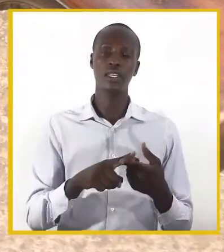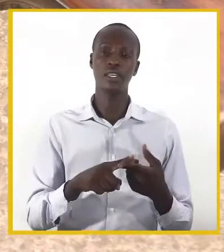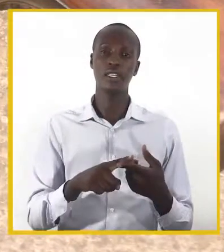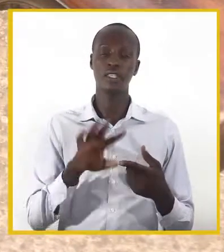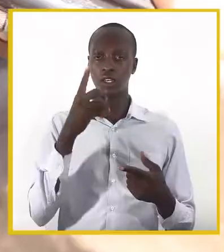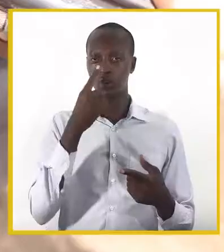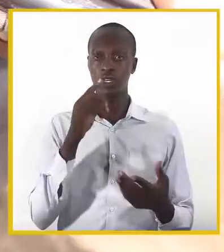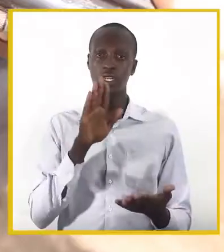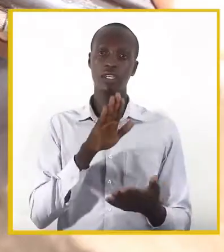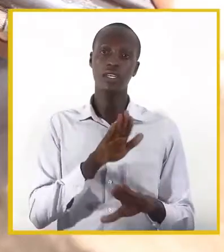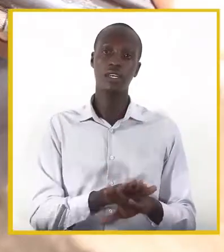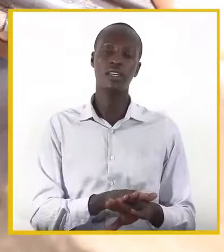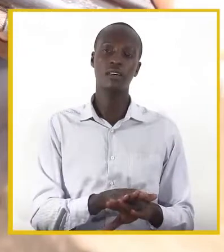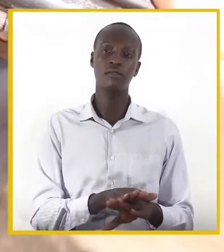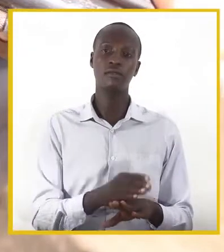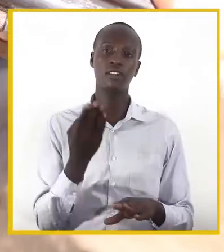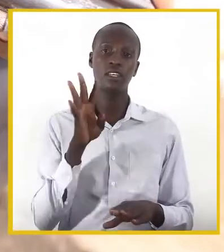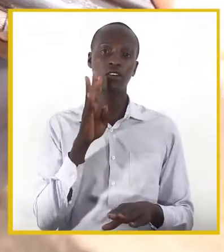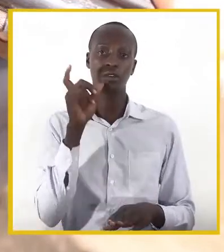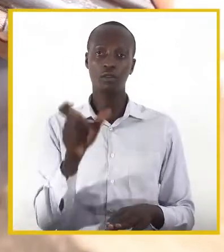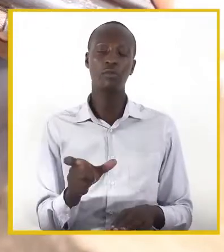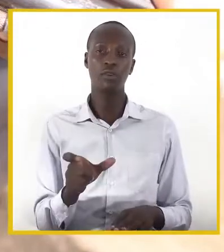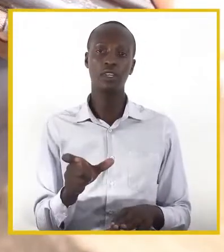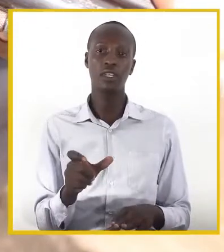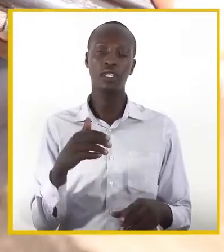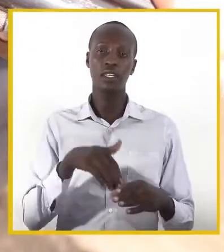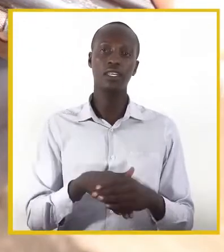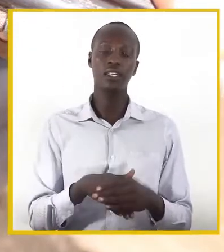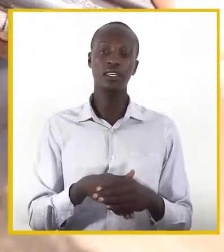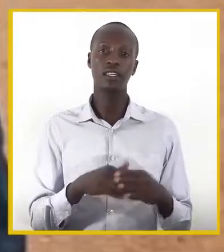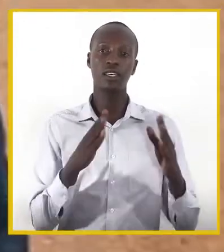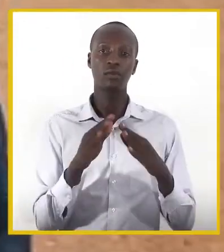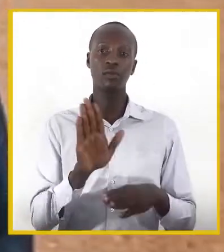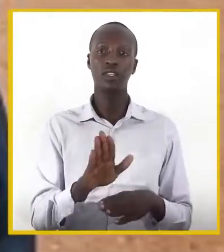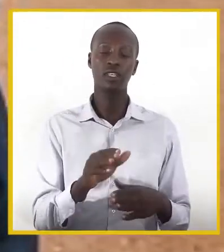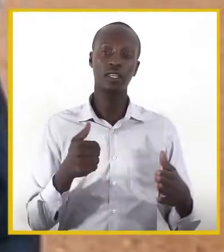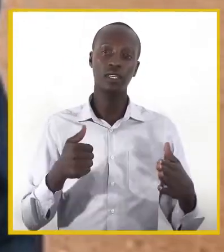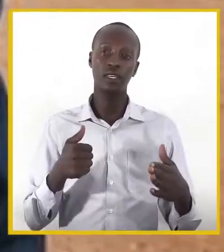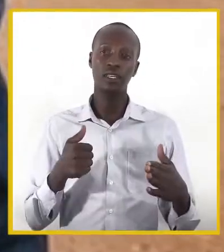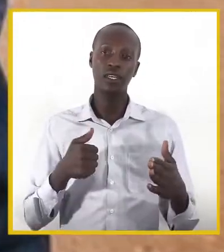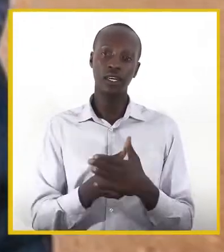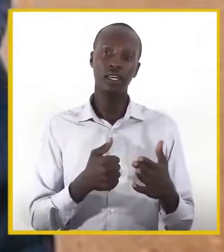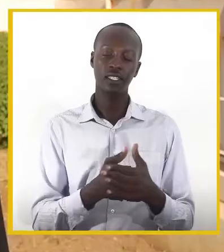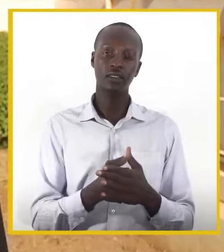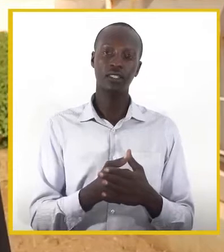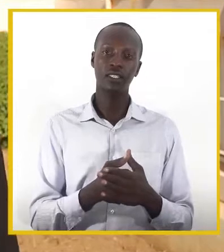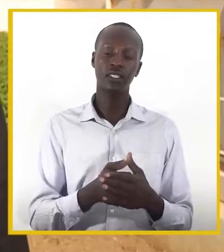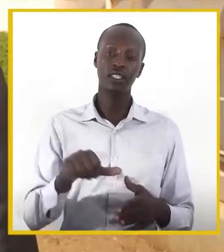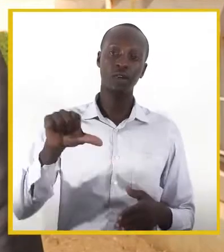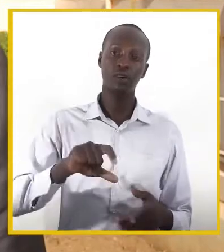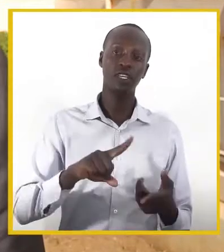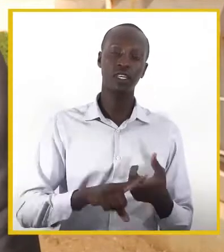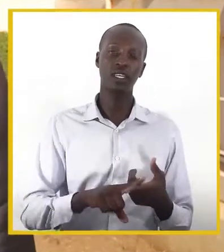Prosper Manyewe, at a house in Old Marimba. They assaulted him badly while demanding cash. We